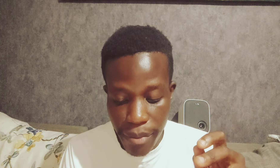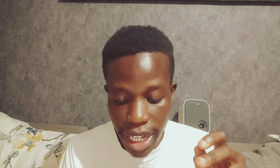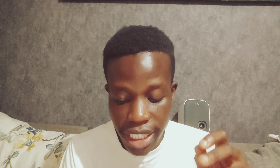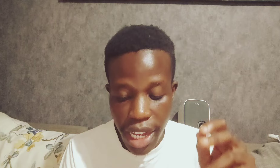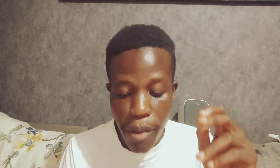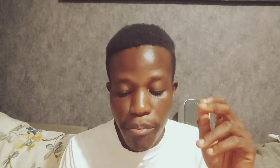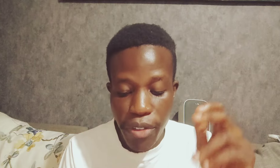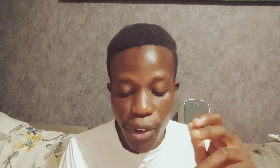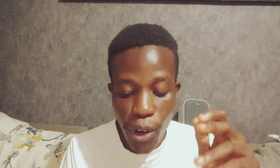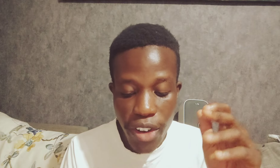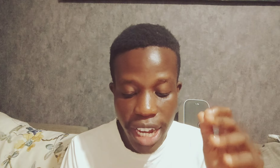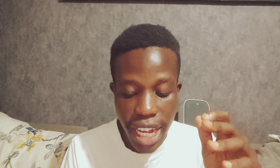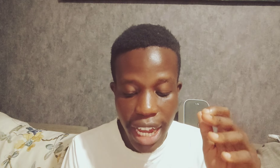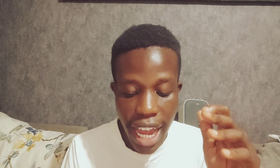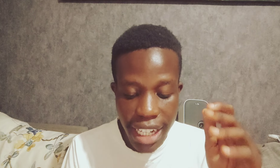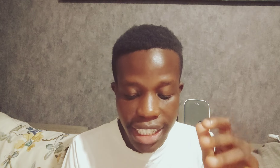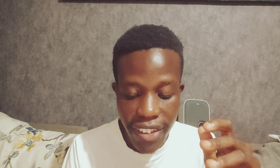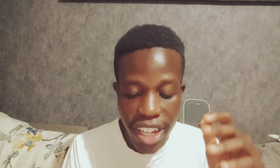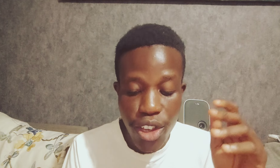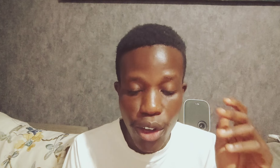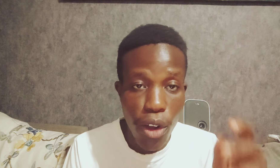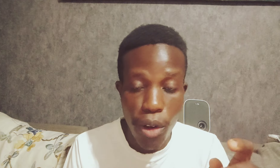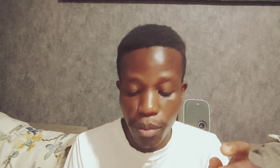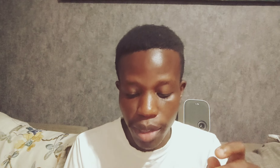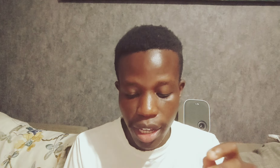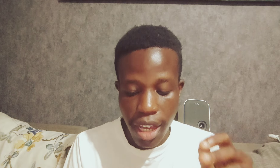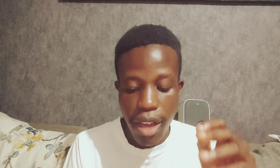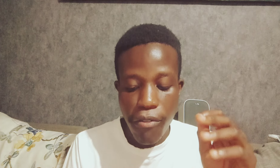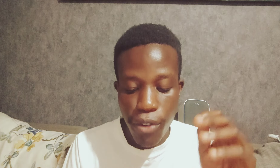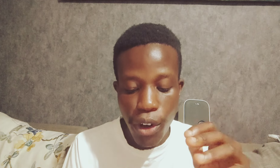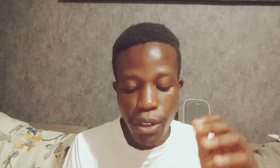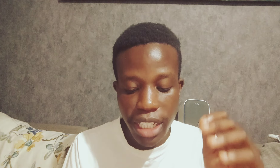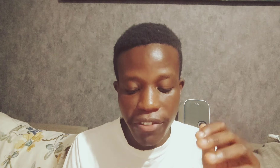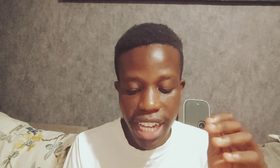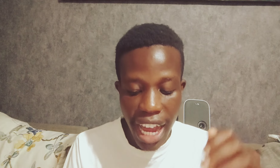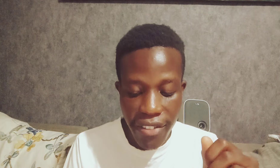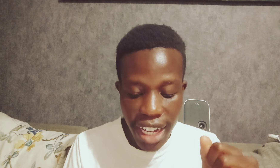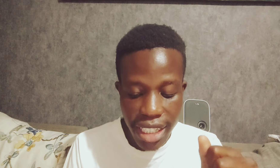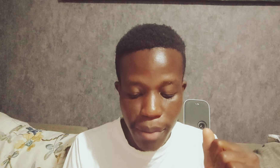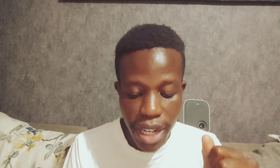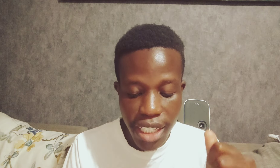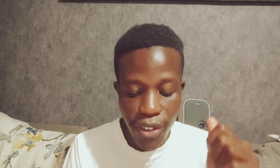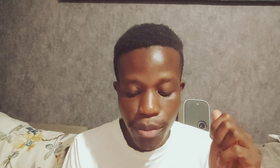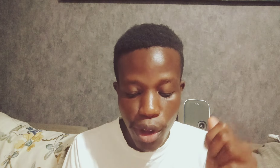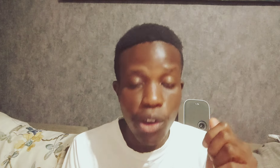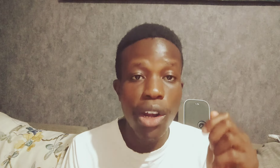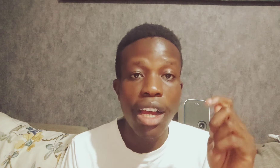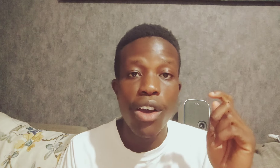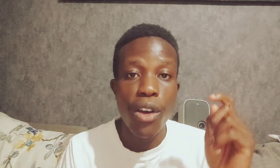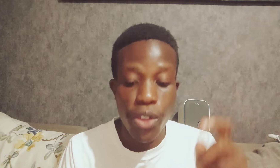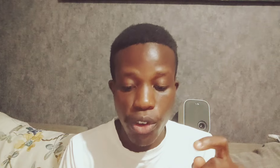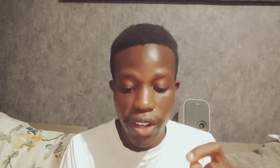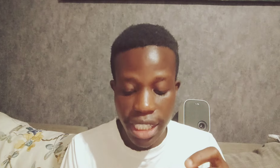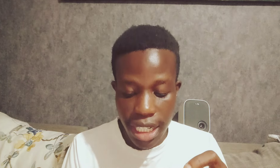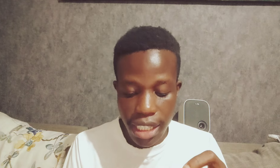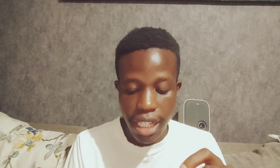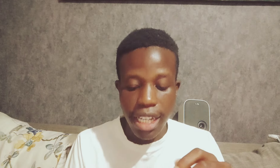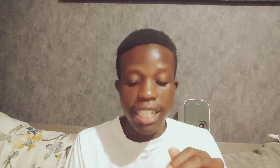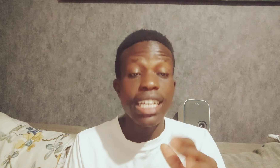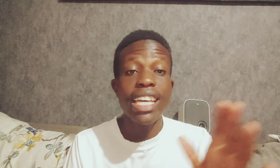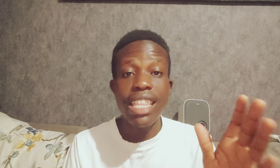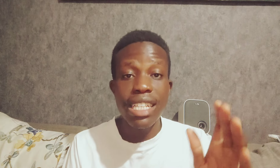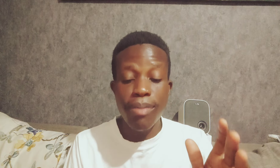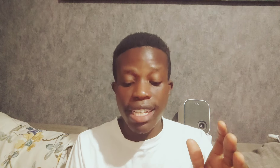structural damage before re-entering your home. Follow safety advice updates from local